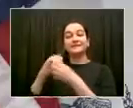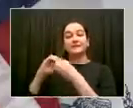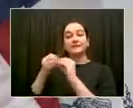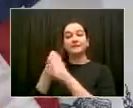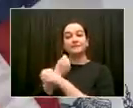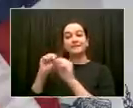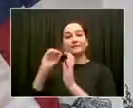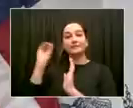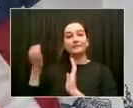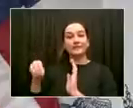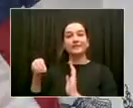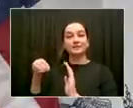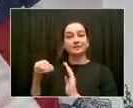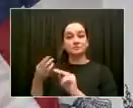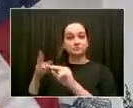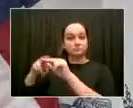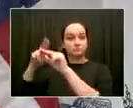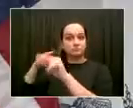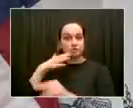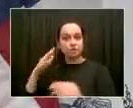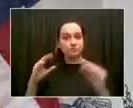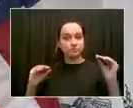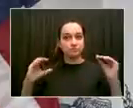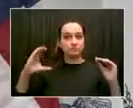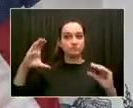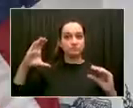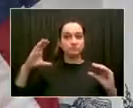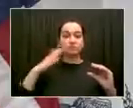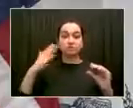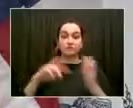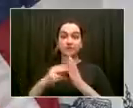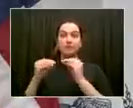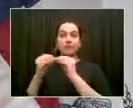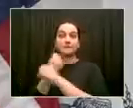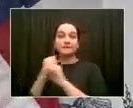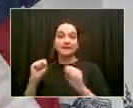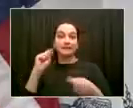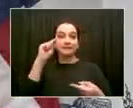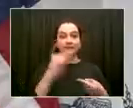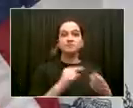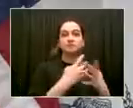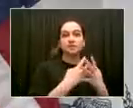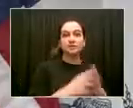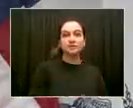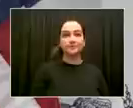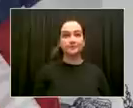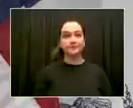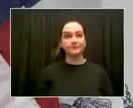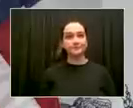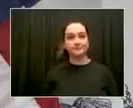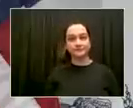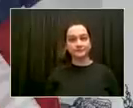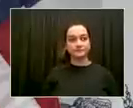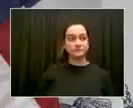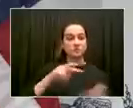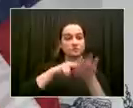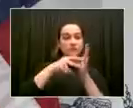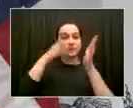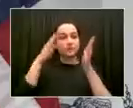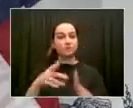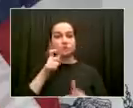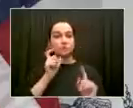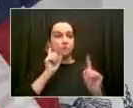their feet, and then on top of that, we prove that you can end solitary confinement. That's the story, and I hope it will be emulated around the